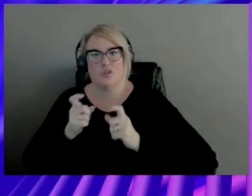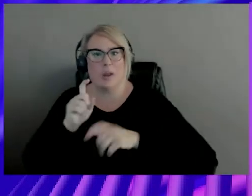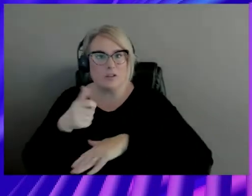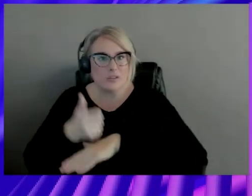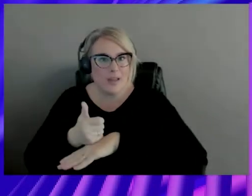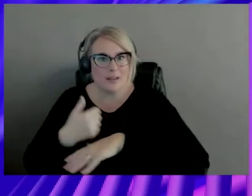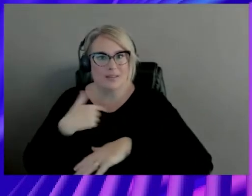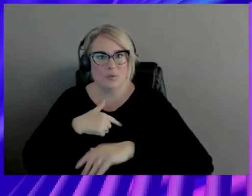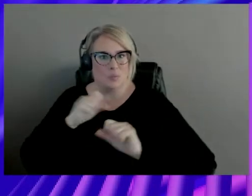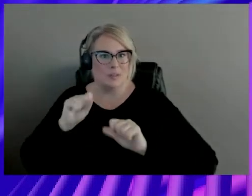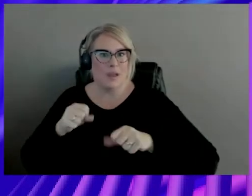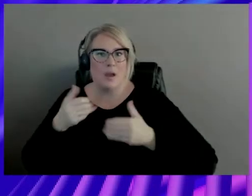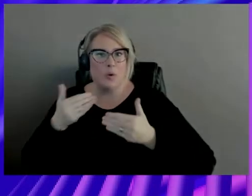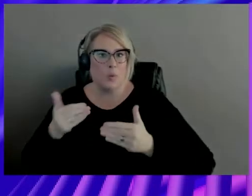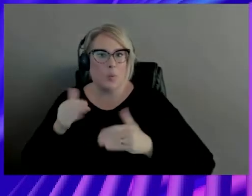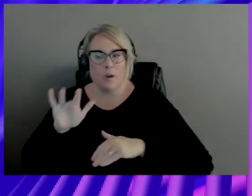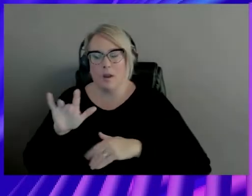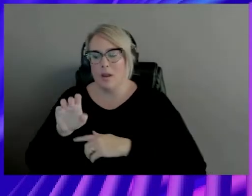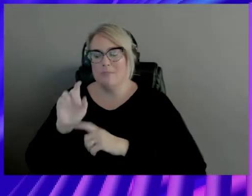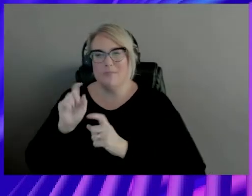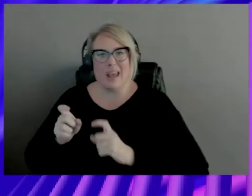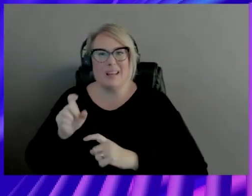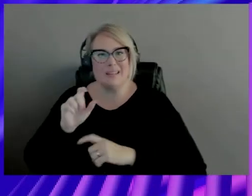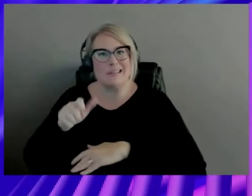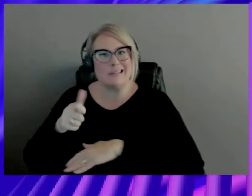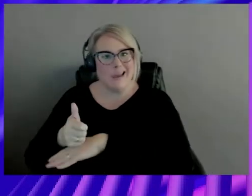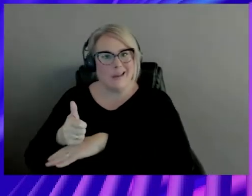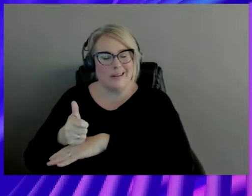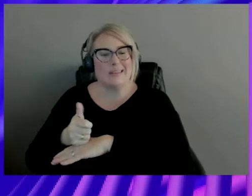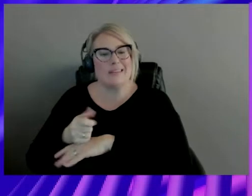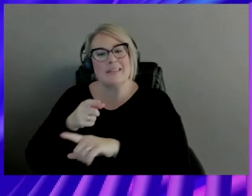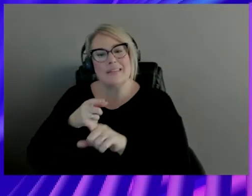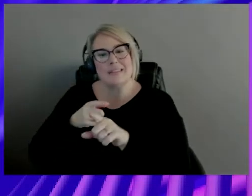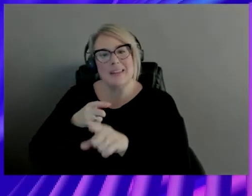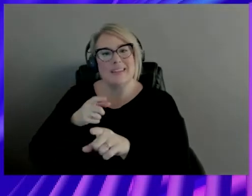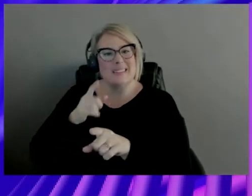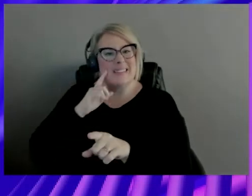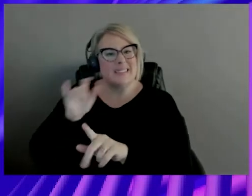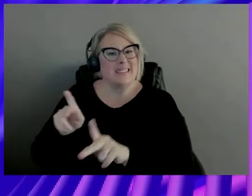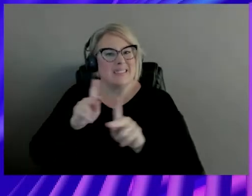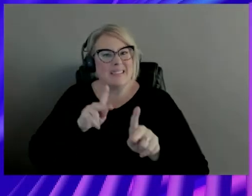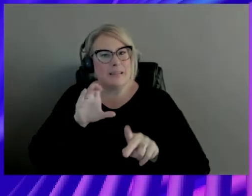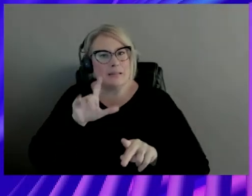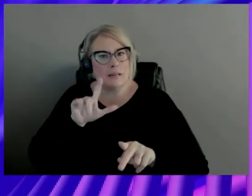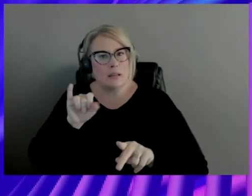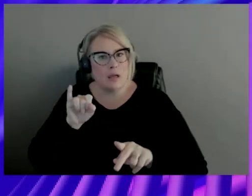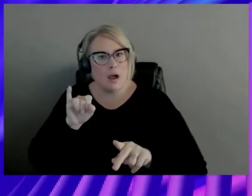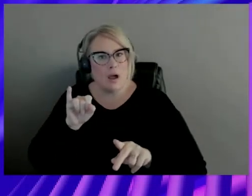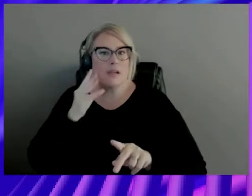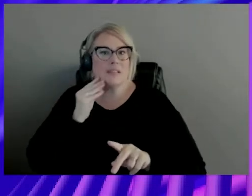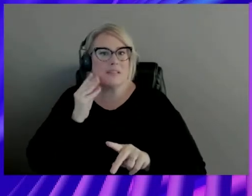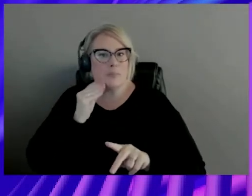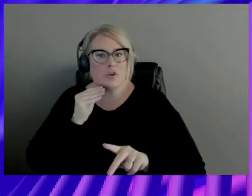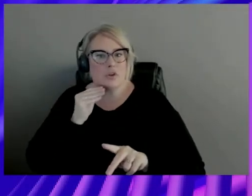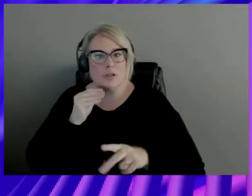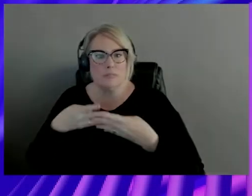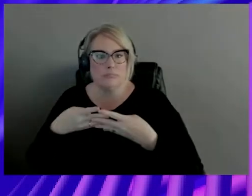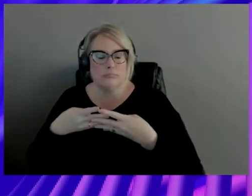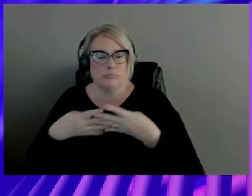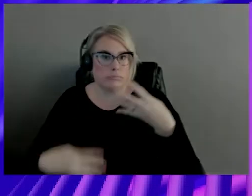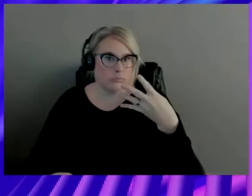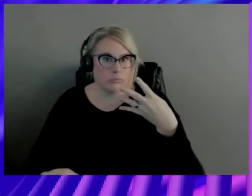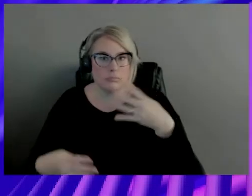of go to that edit settings section. And this is kind of like that CLI experience we saw before, where all those settings that are